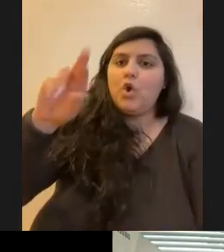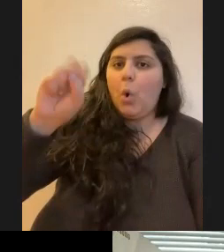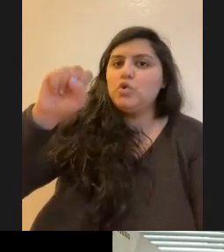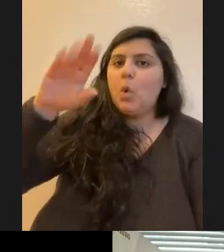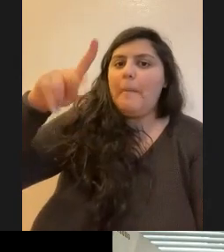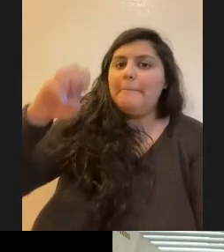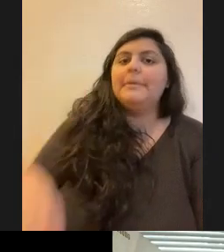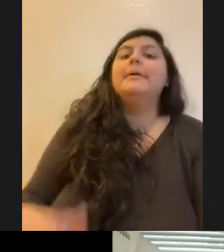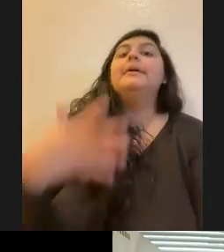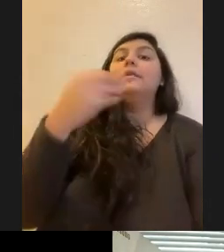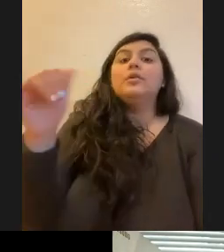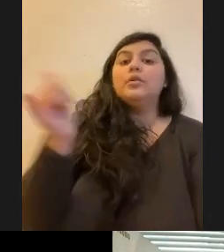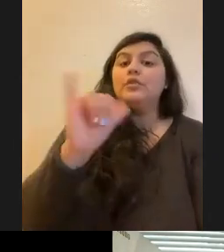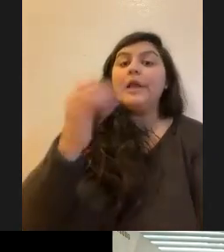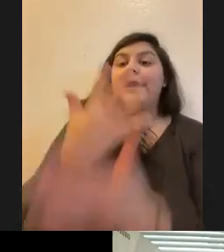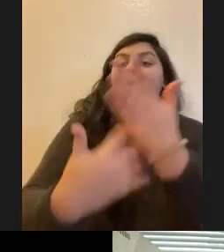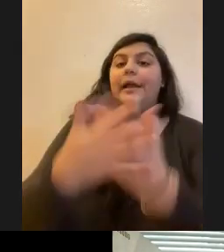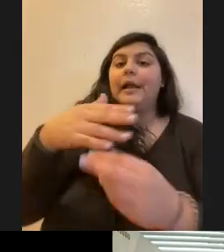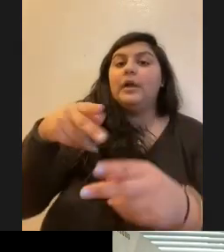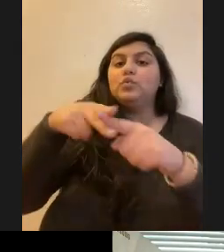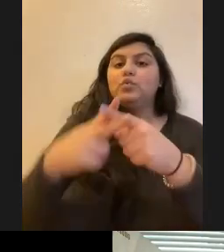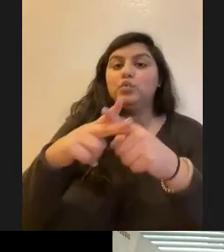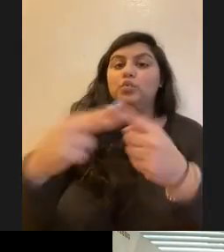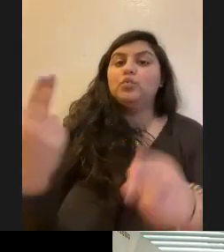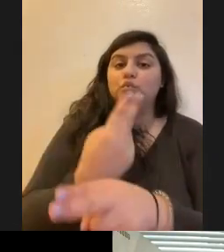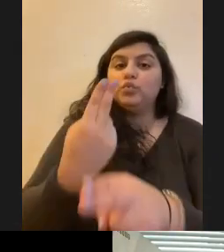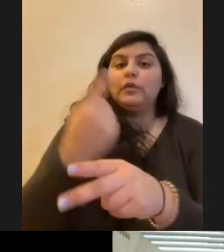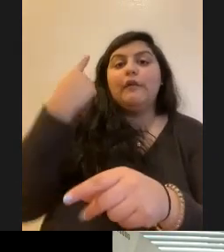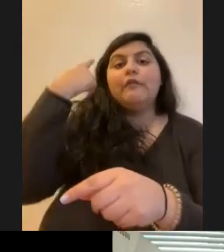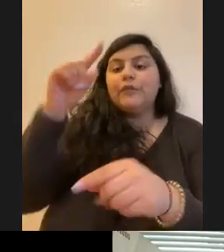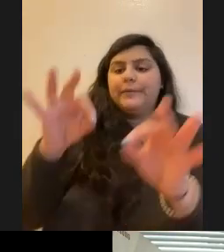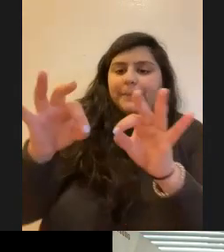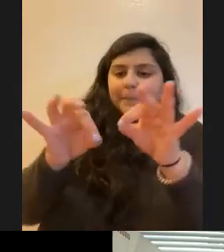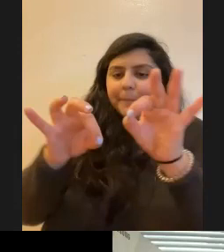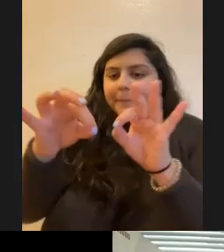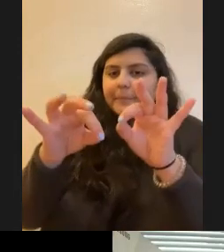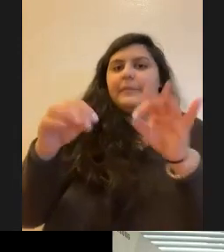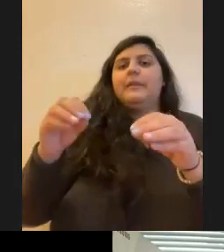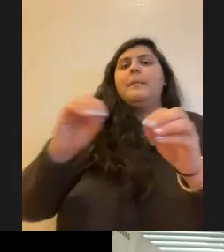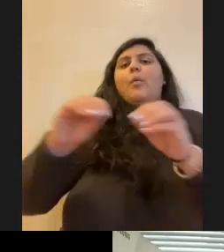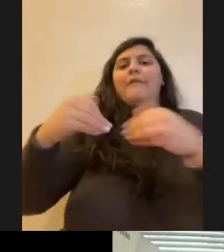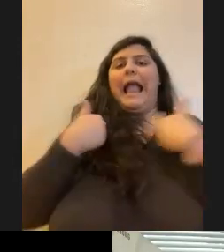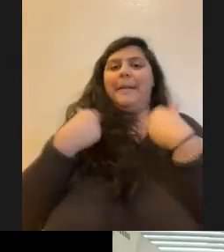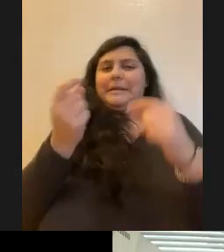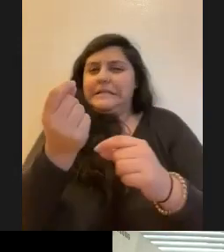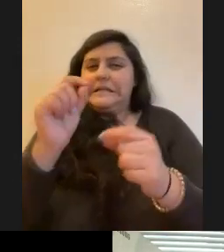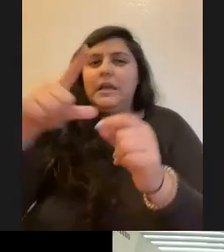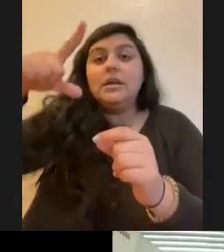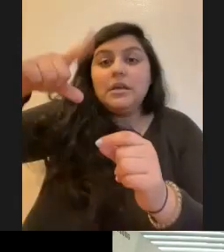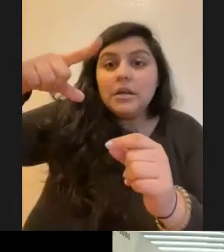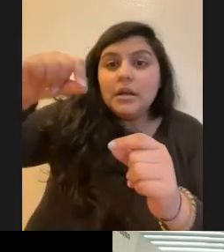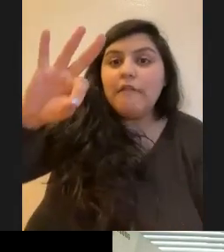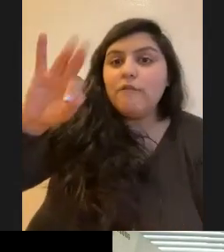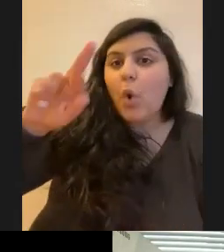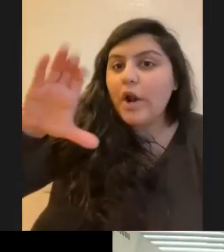We have lots of just hand tools through like really fine movement of our plankton. Forceps